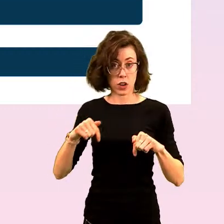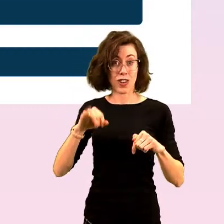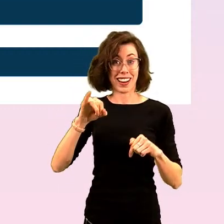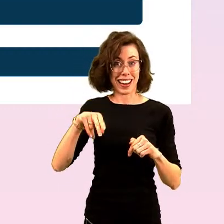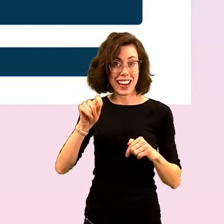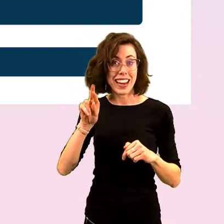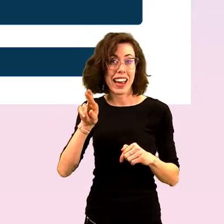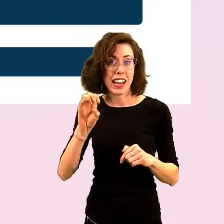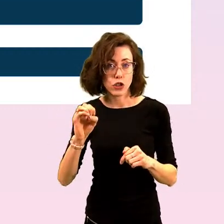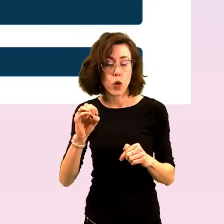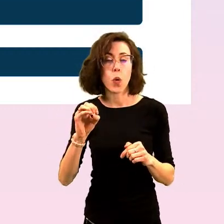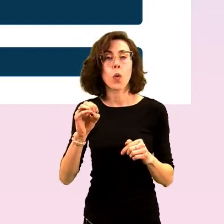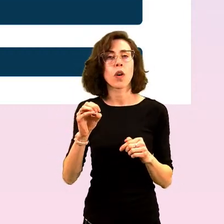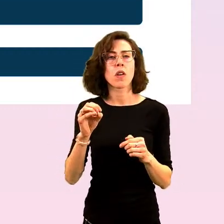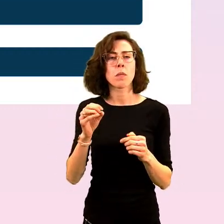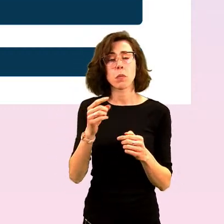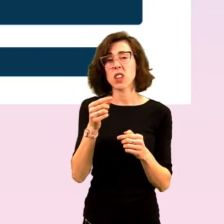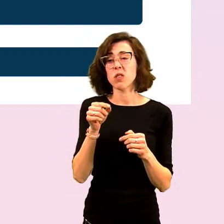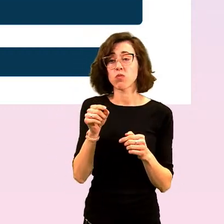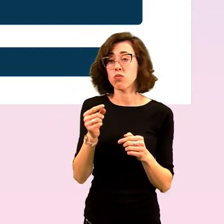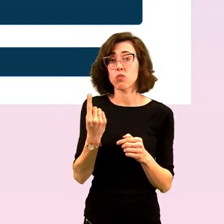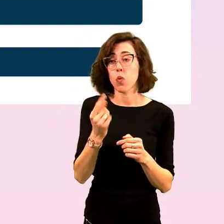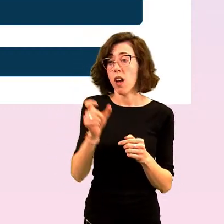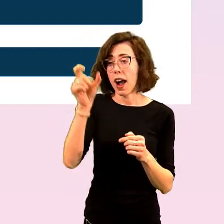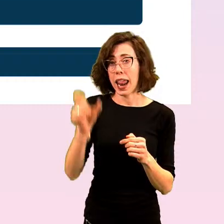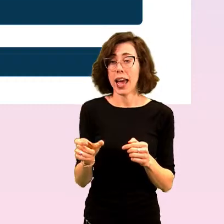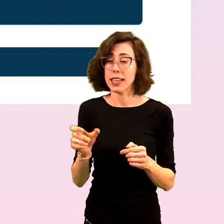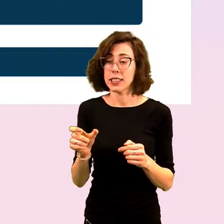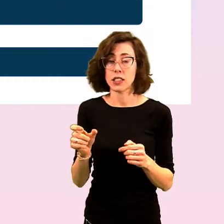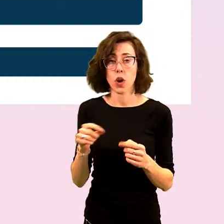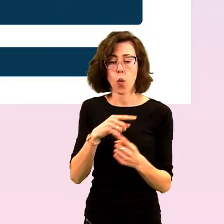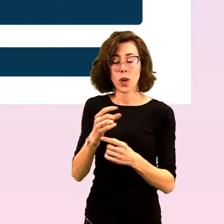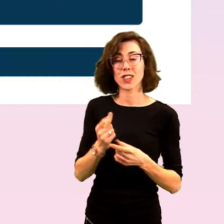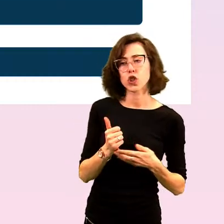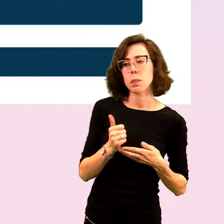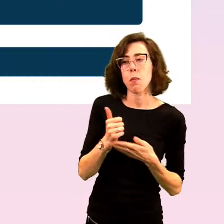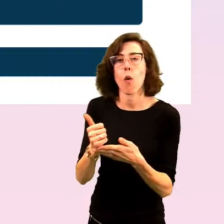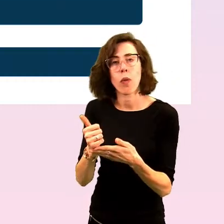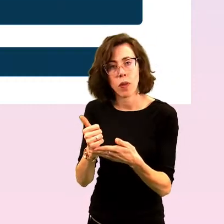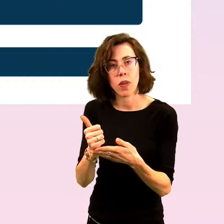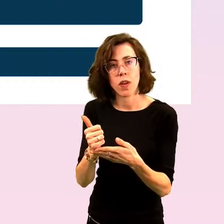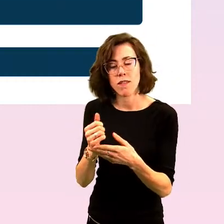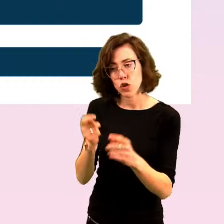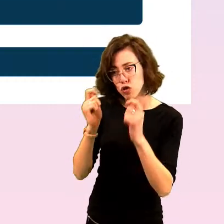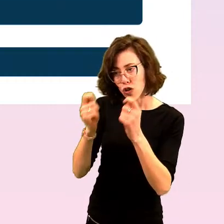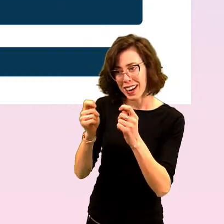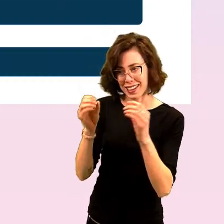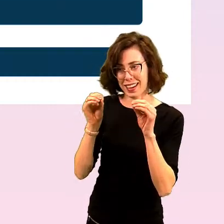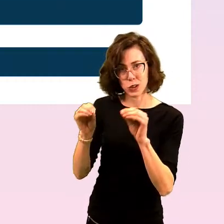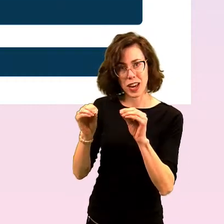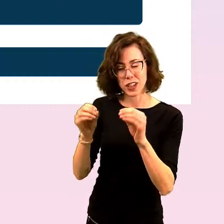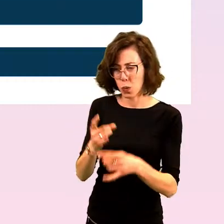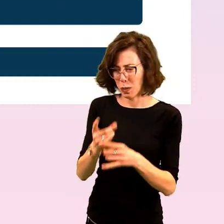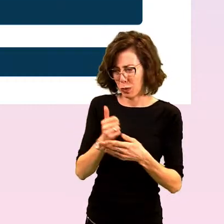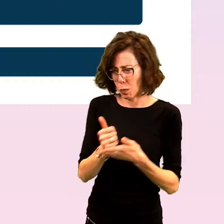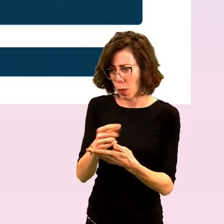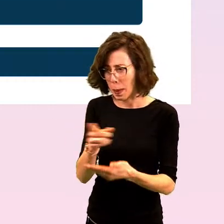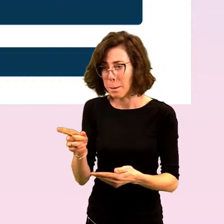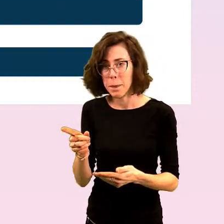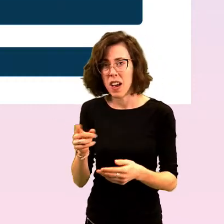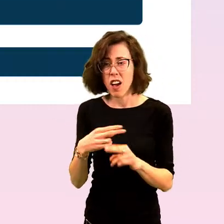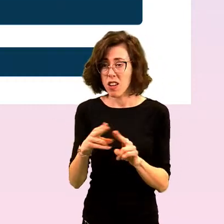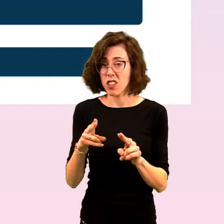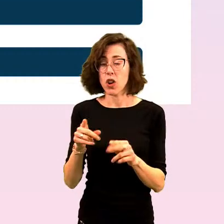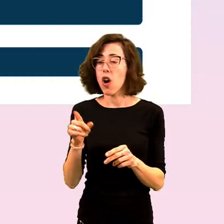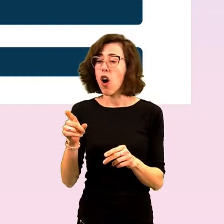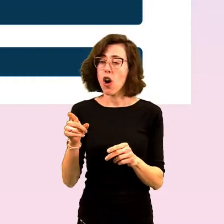somebody's in one of our clients, that we support them in relation to education and training. So rather than saying, oh, you're on